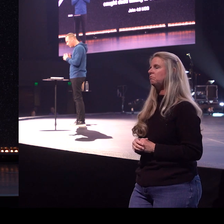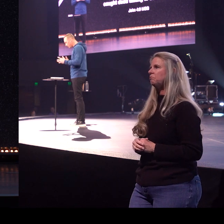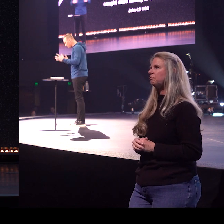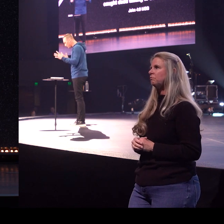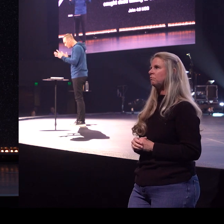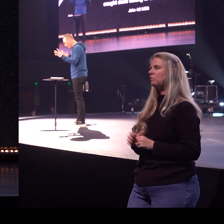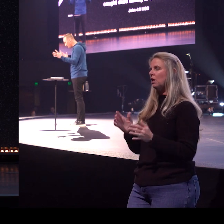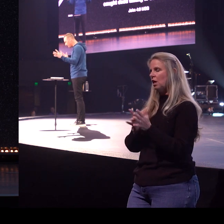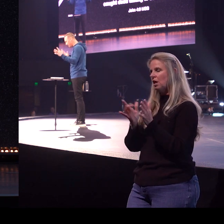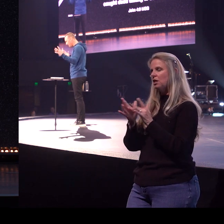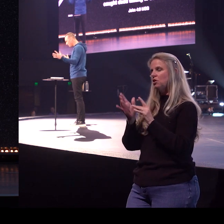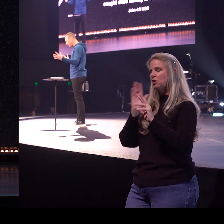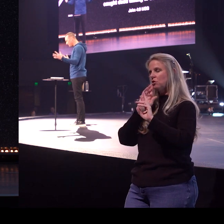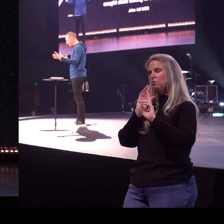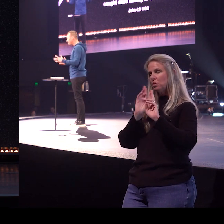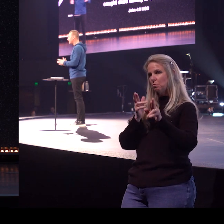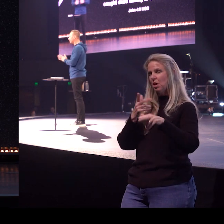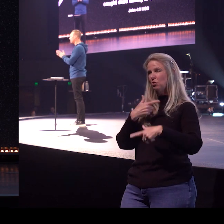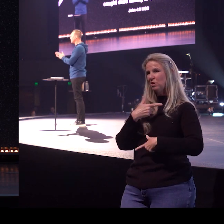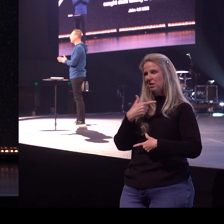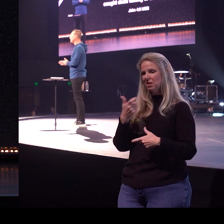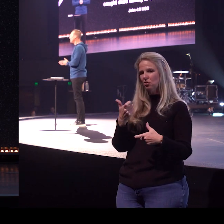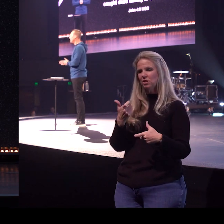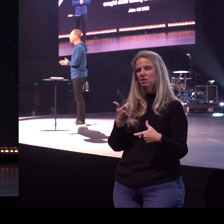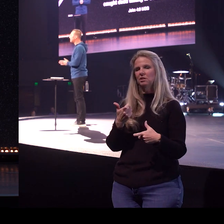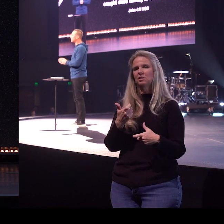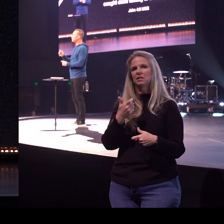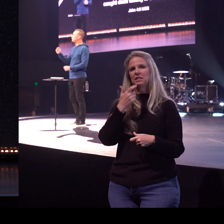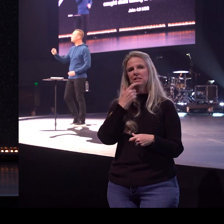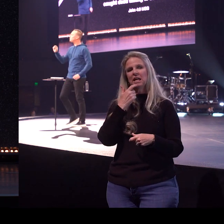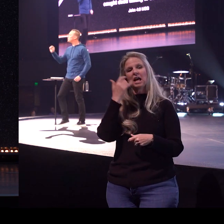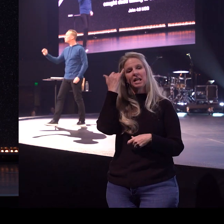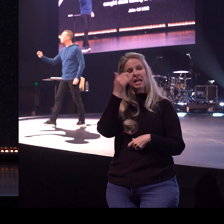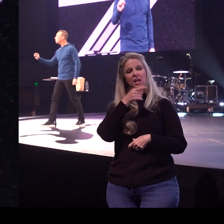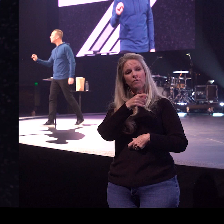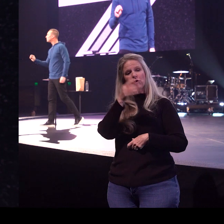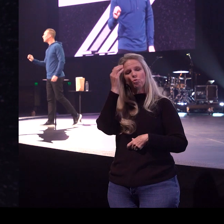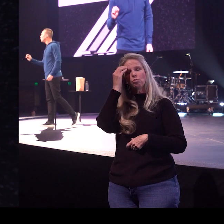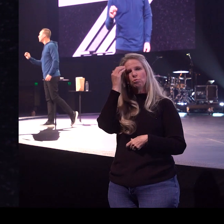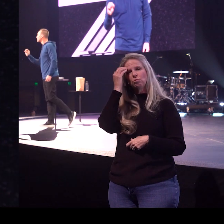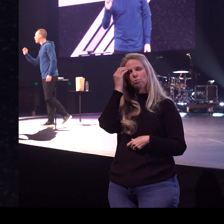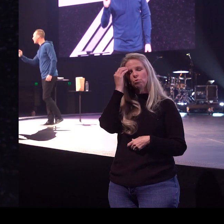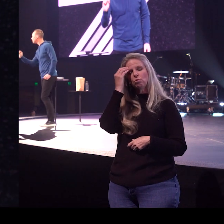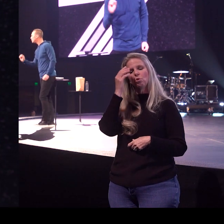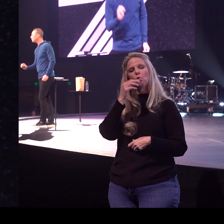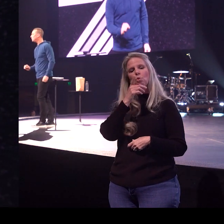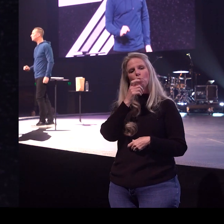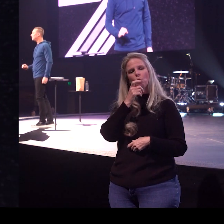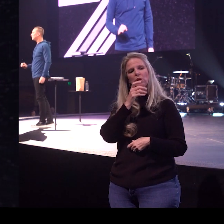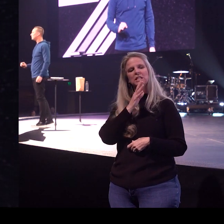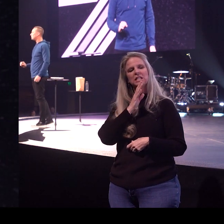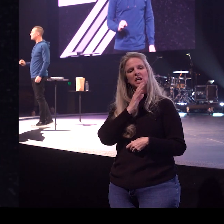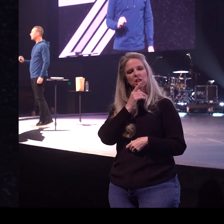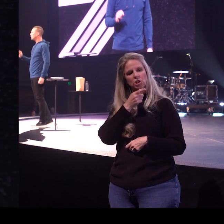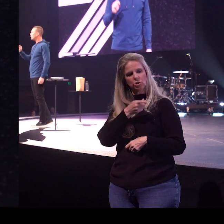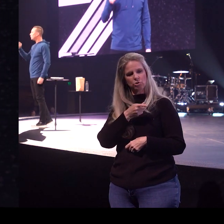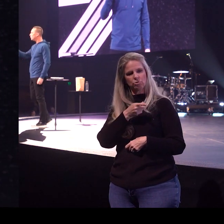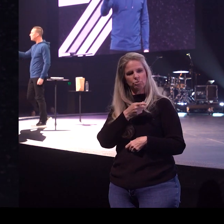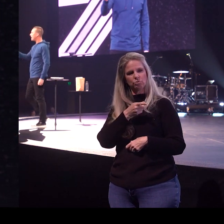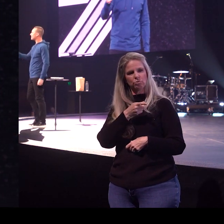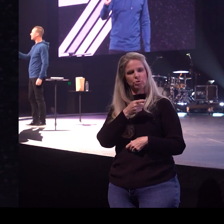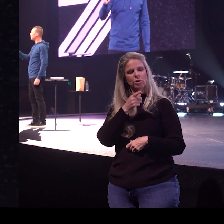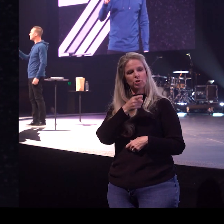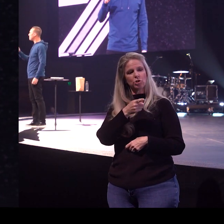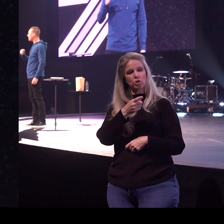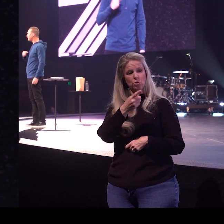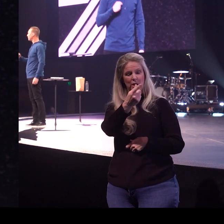And Jesus' response is interesting. He says this to her. He says, if you knew who was talking to you, you'd